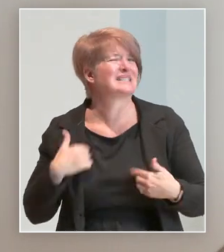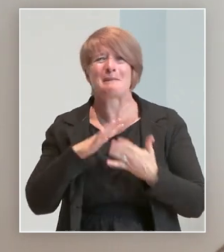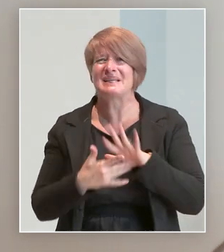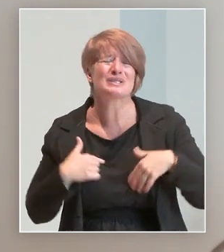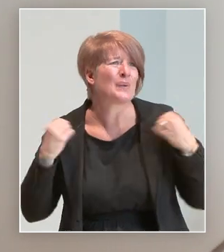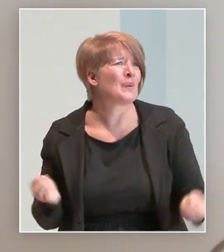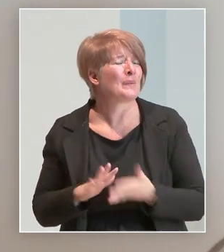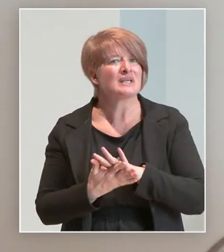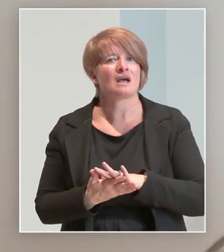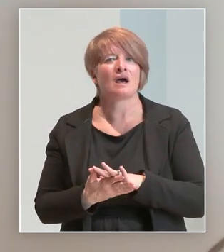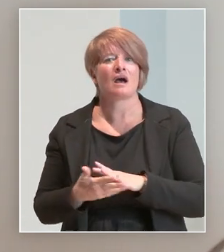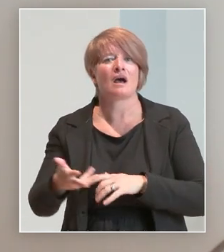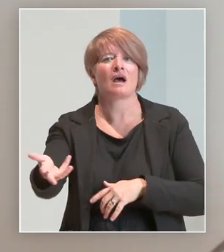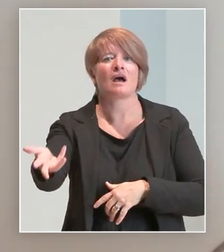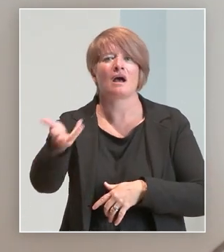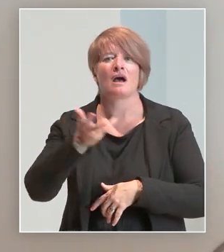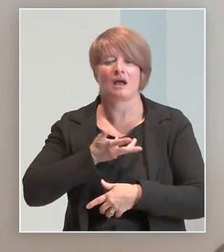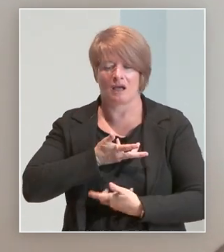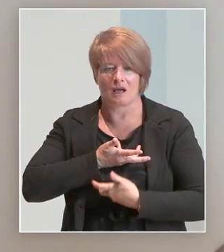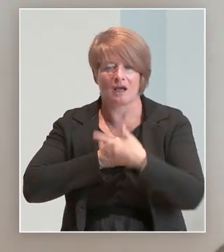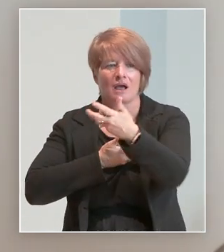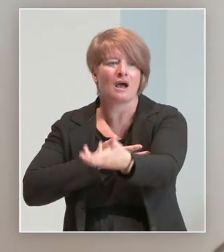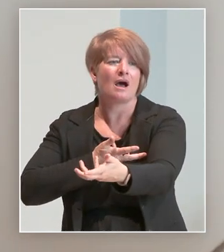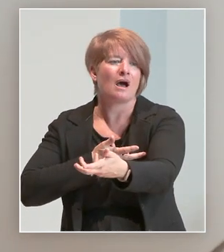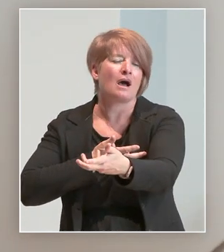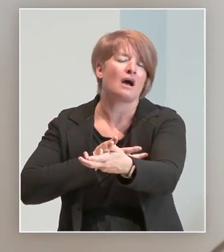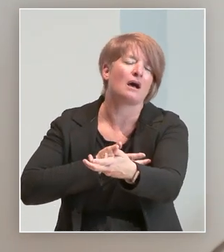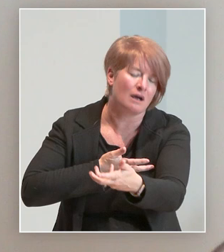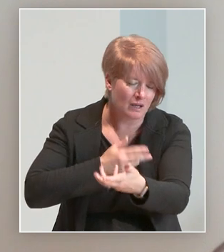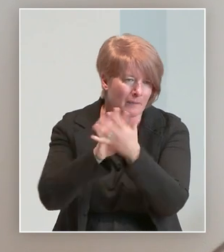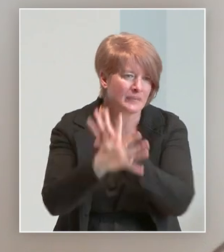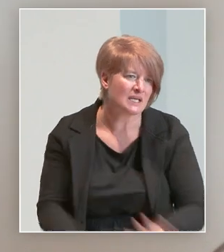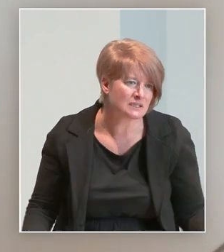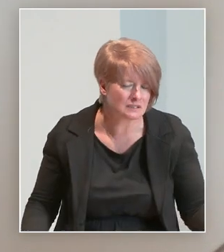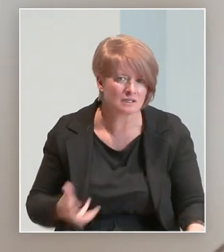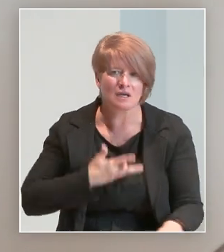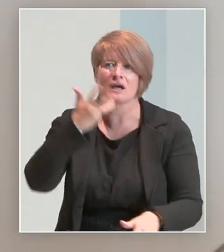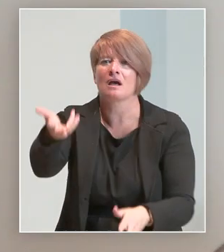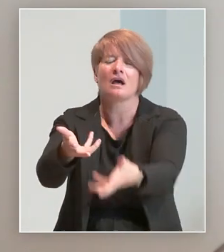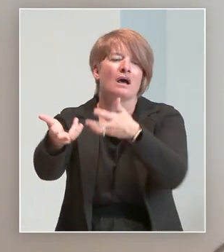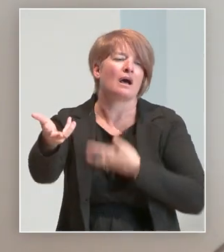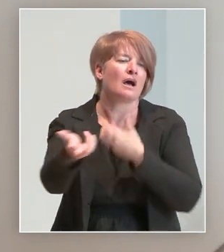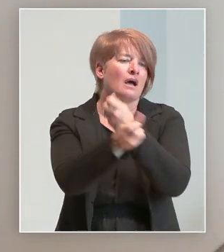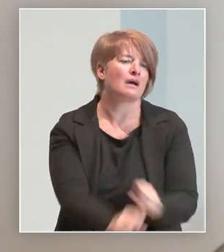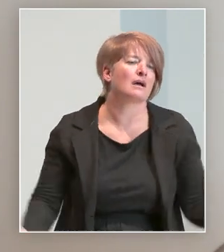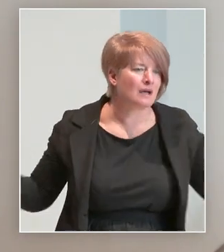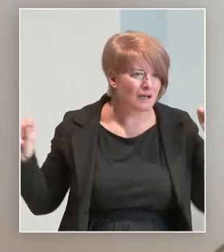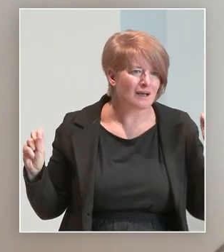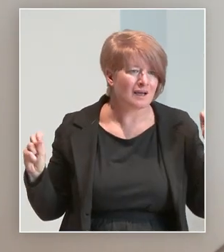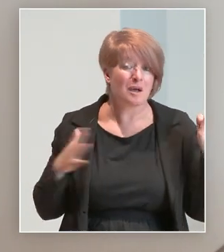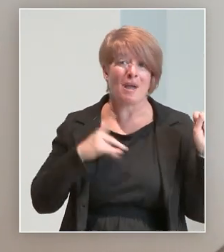This handing back is about peace tied to permission, tied to liberation. She finds the answer to her question.